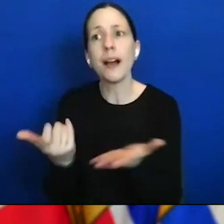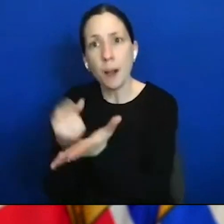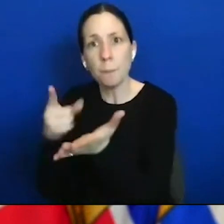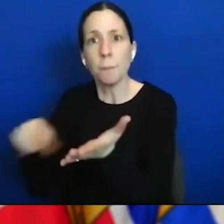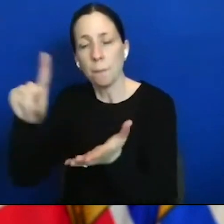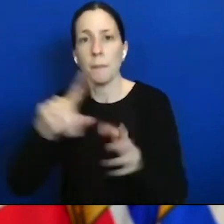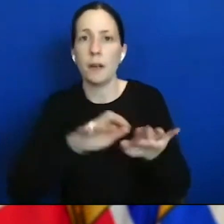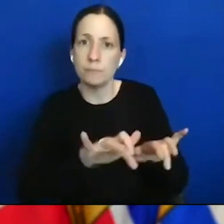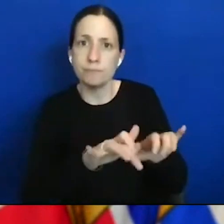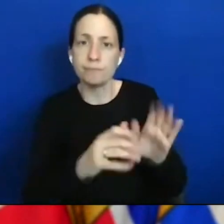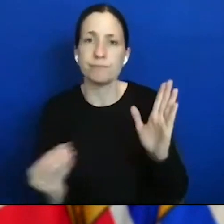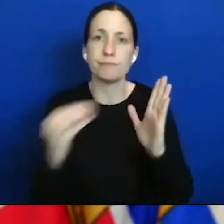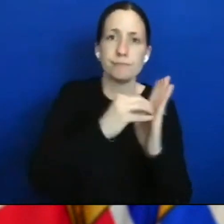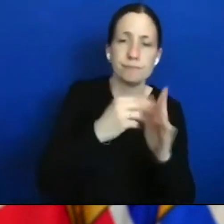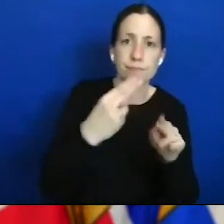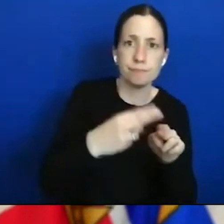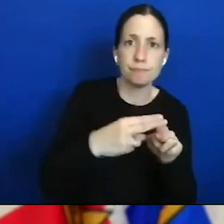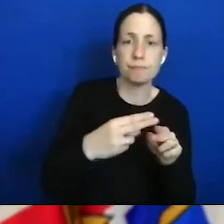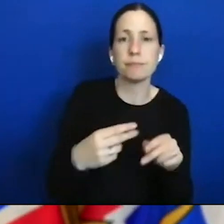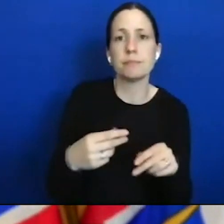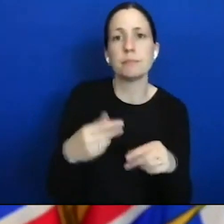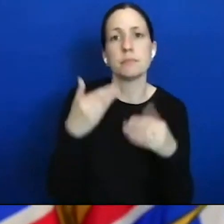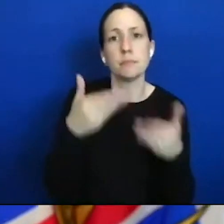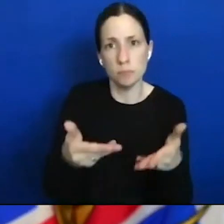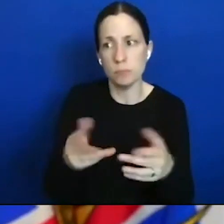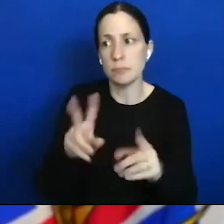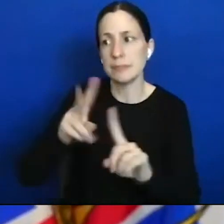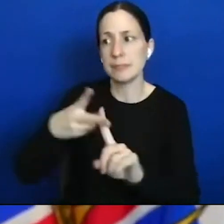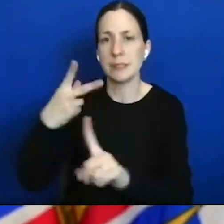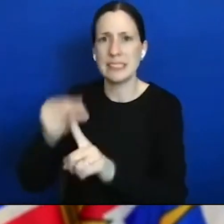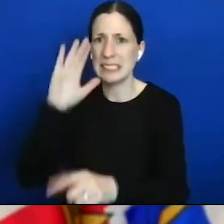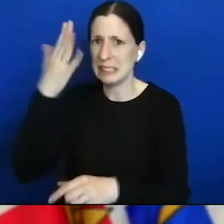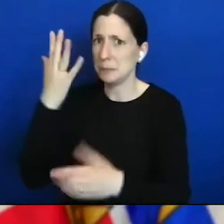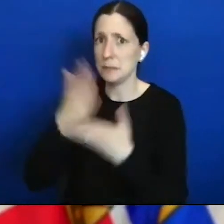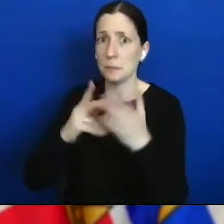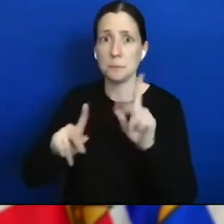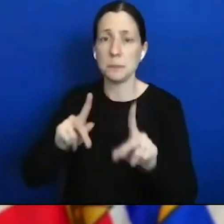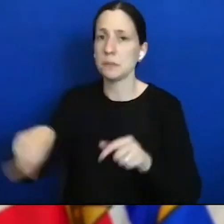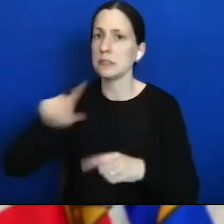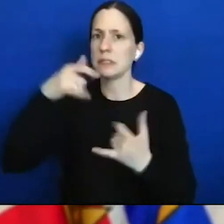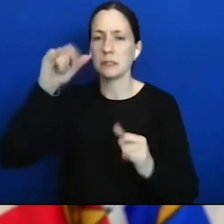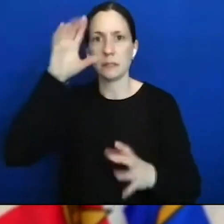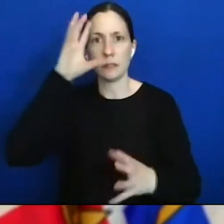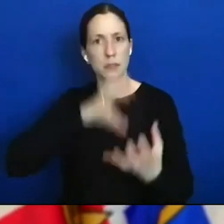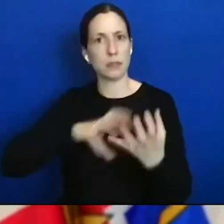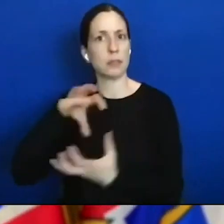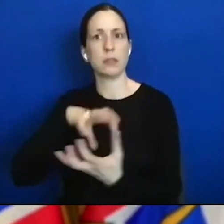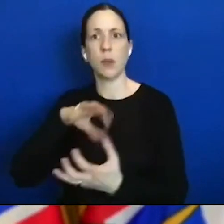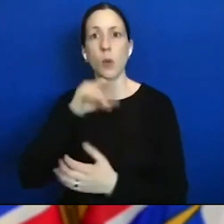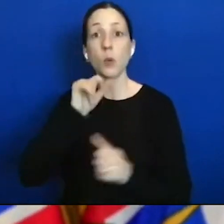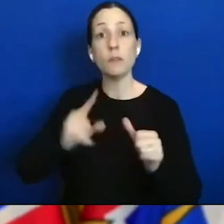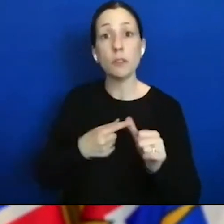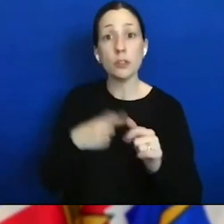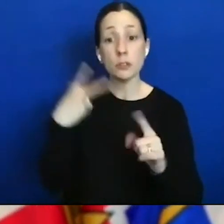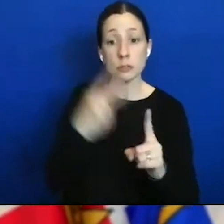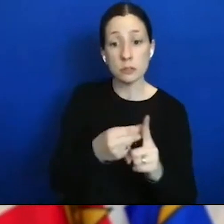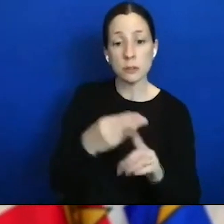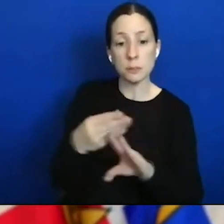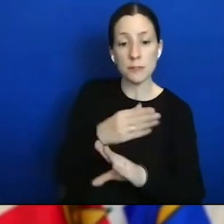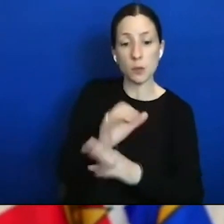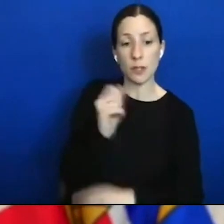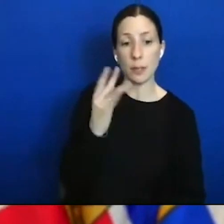get registered in the online system to make sure they get their second dose? It seems as though there's still some confusion about the fact that people who got the first